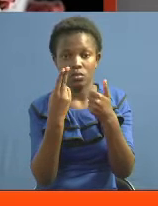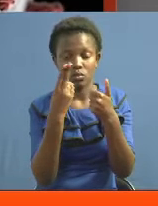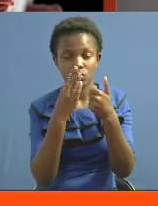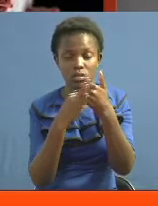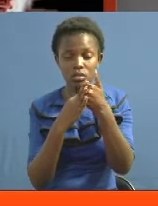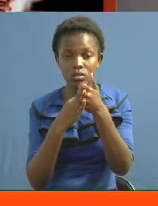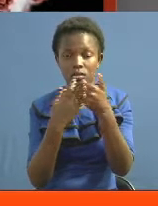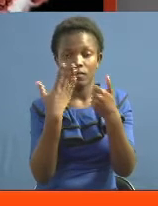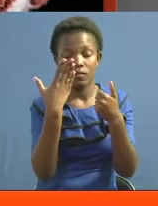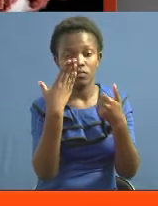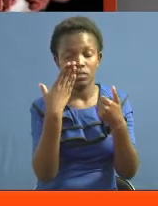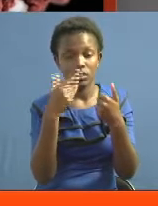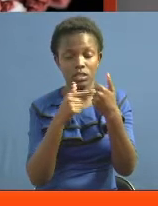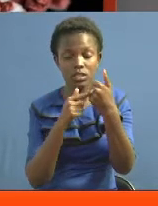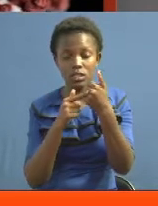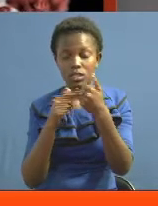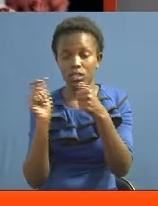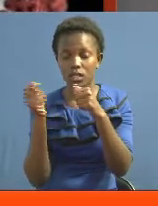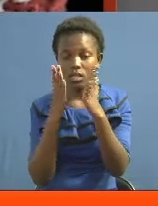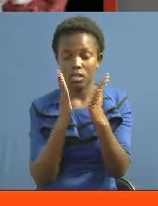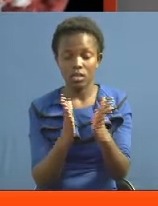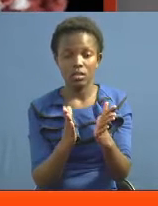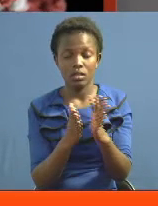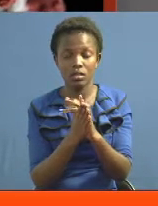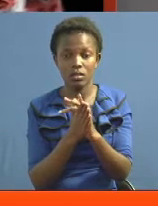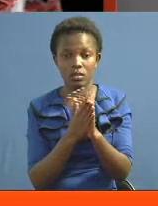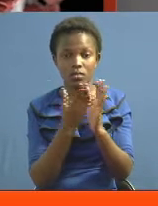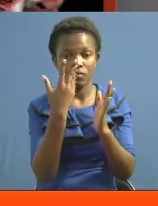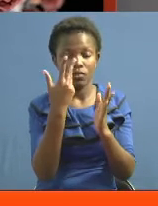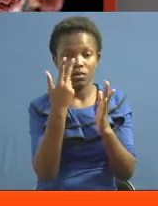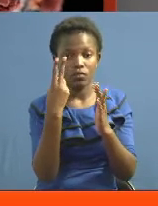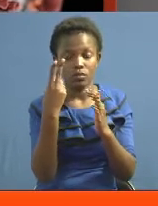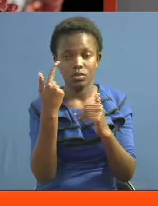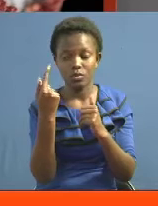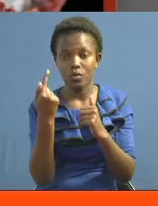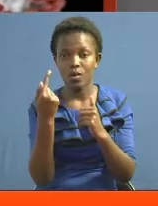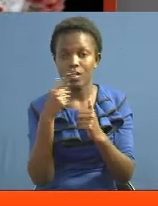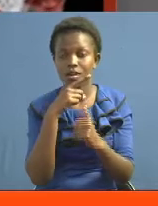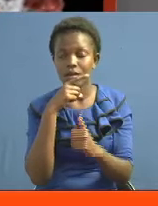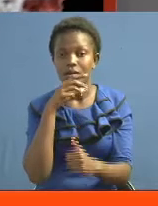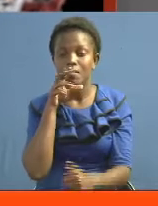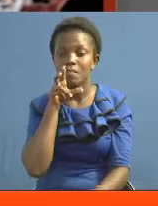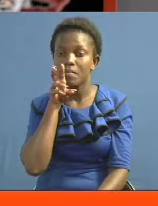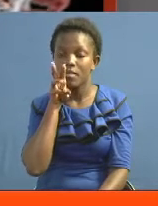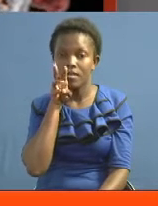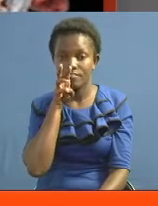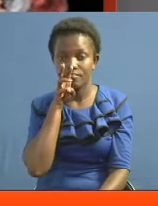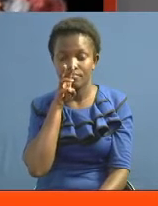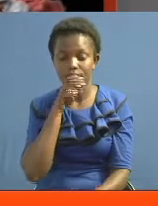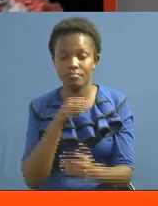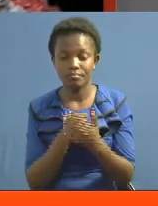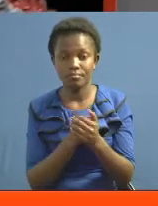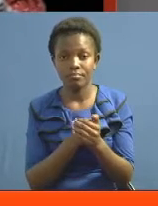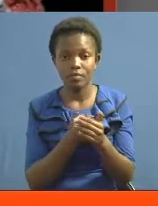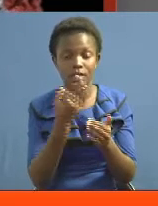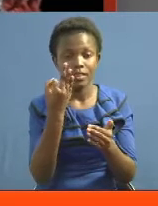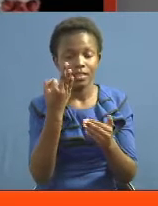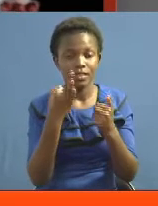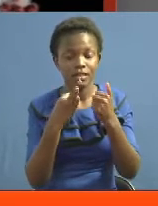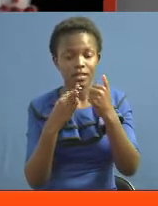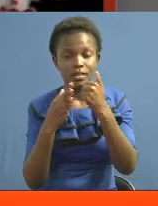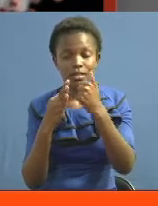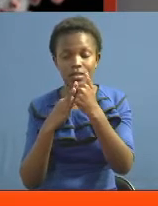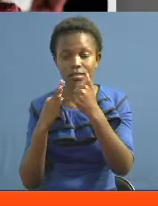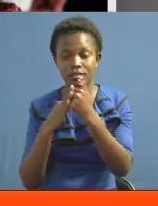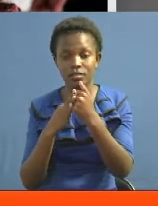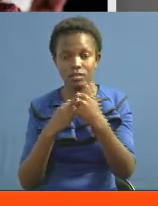while 56 are foreigners, with the 521 being male and 463 being female. 388 patients